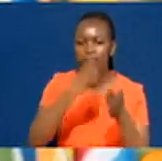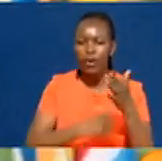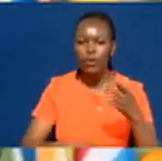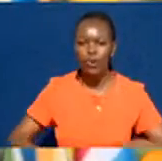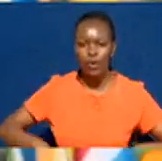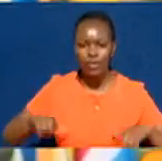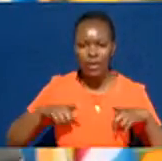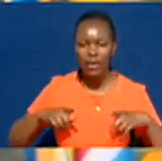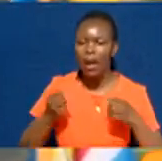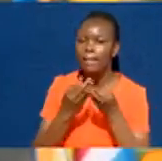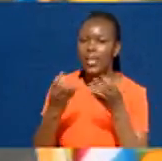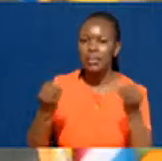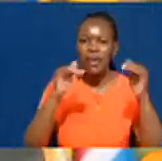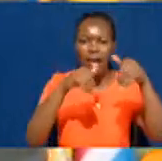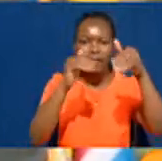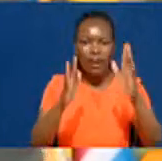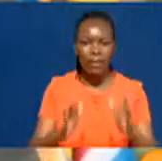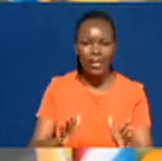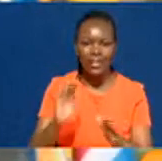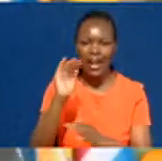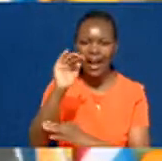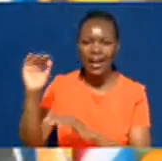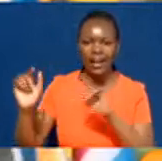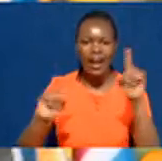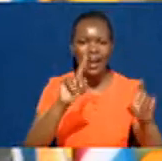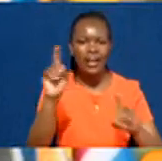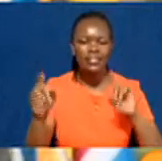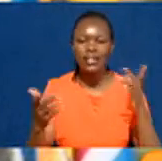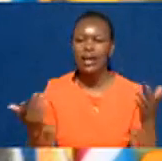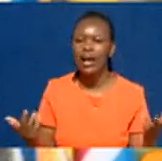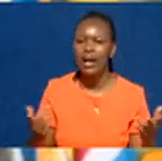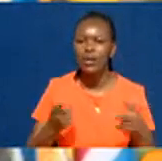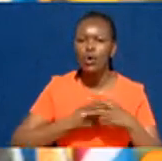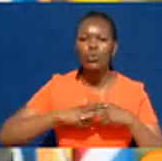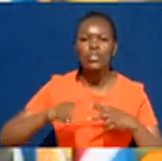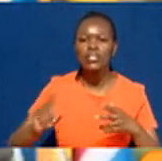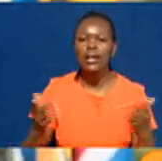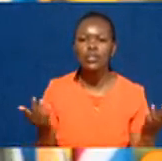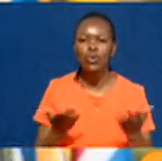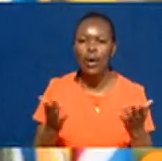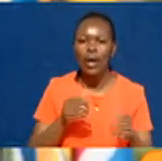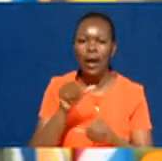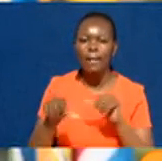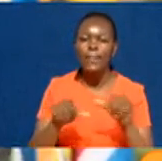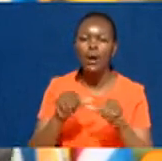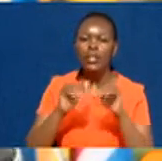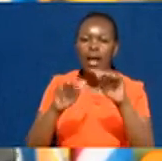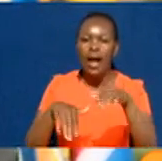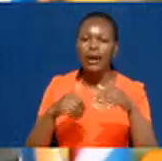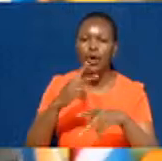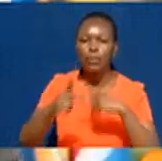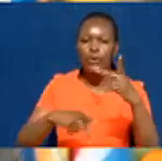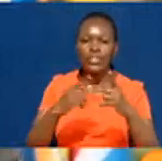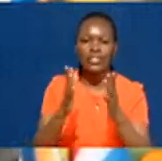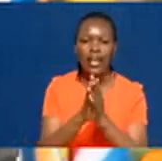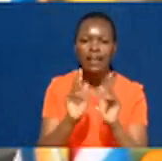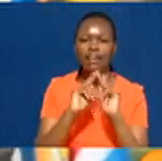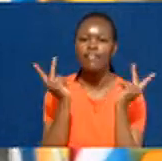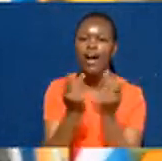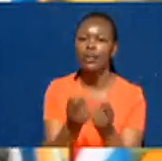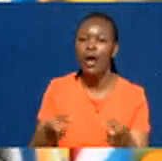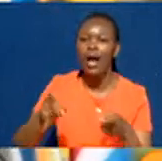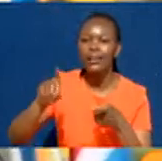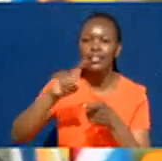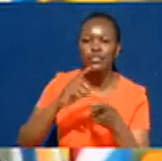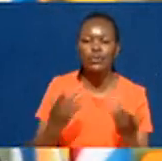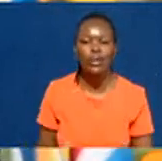are asking when we are going to begin the journey on agro-processing and value addition. Many